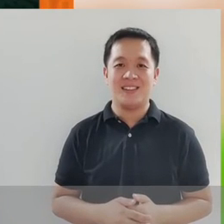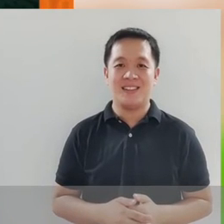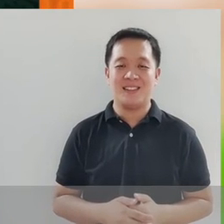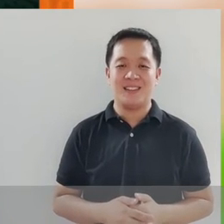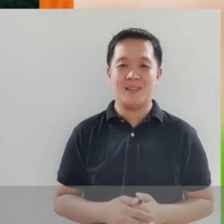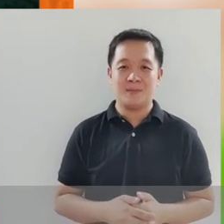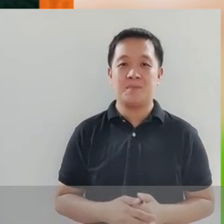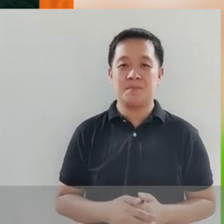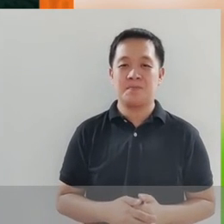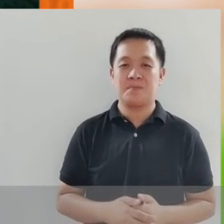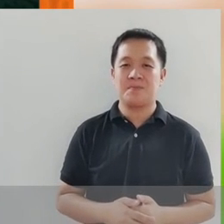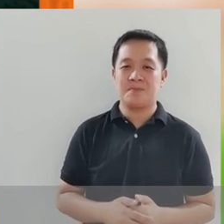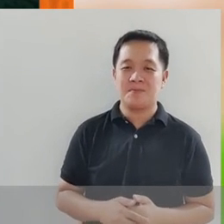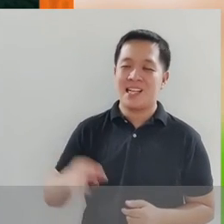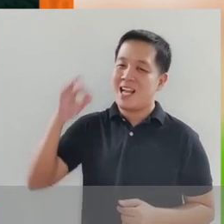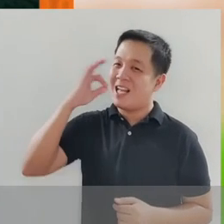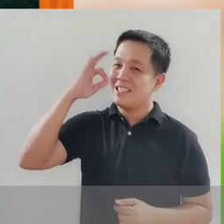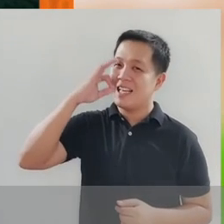That is a cherry.